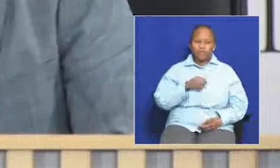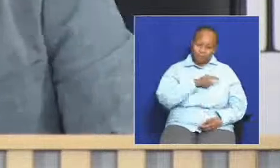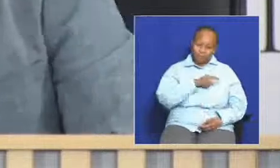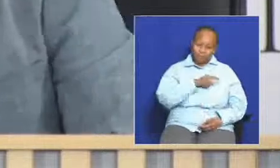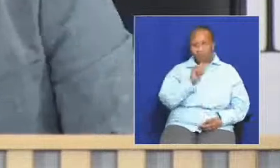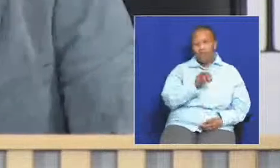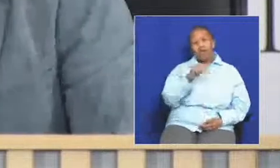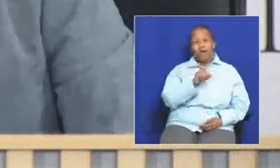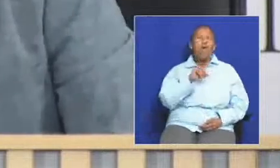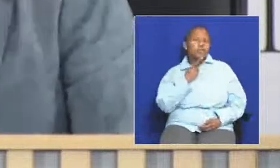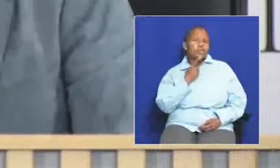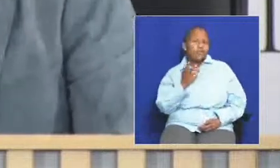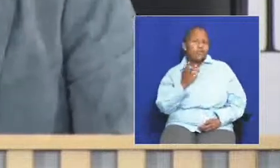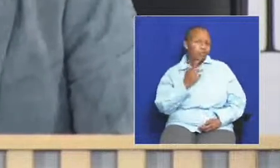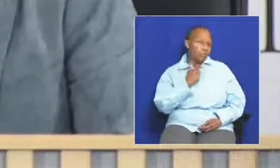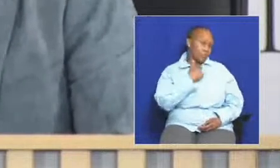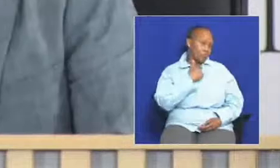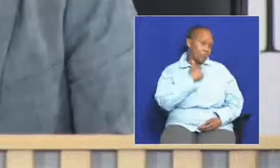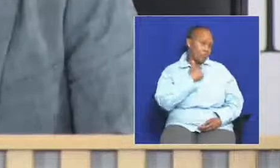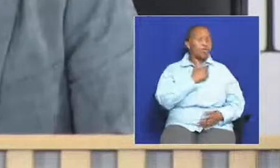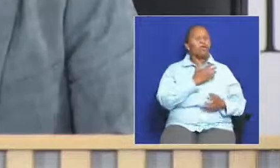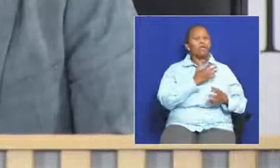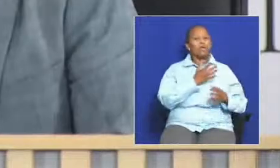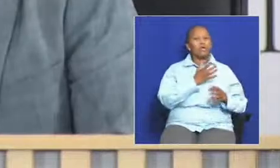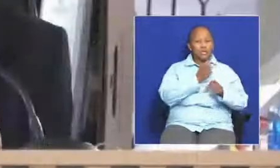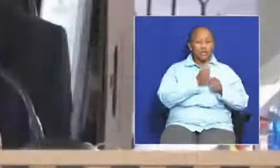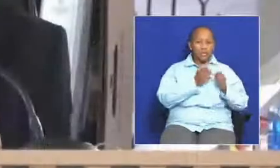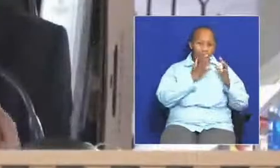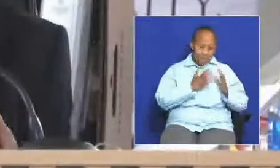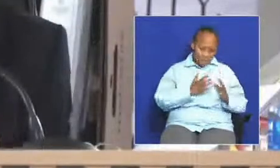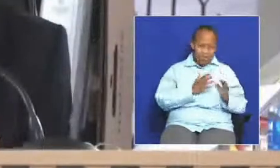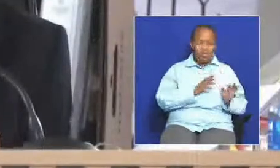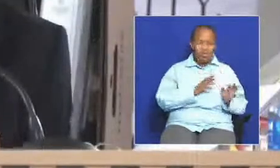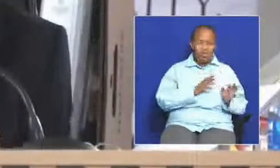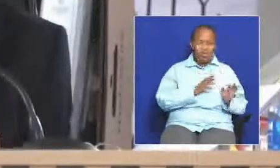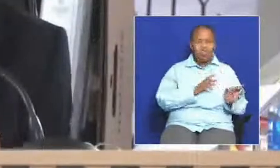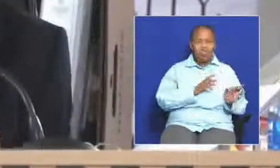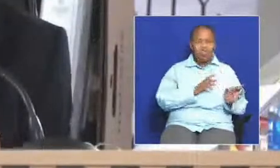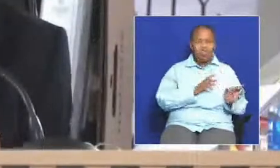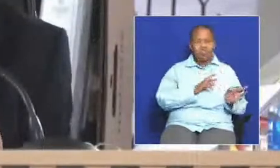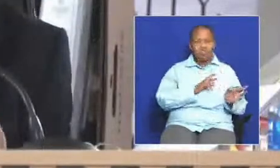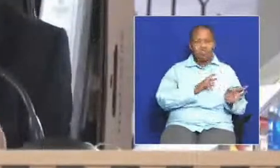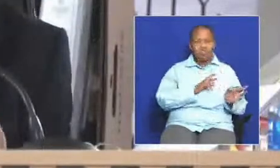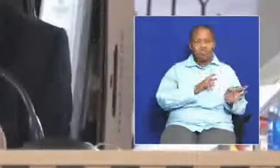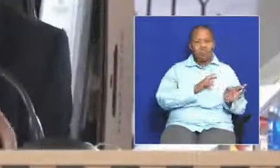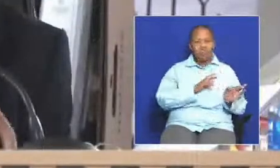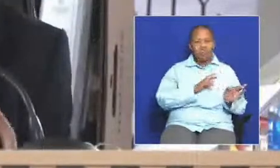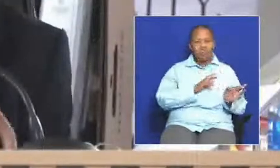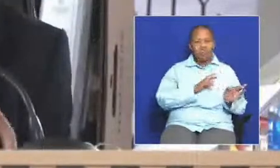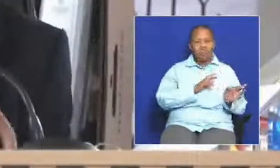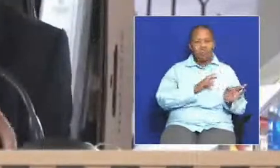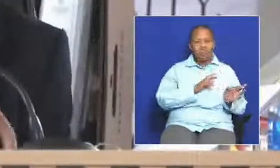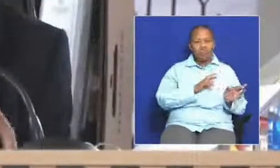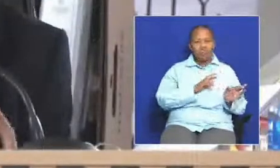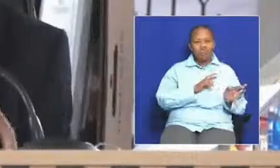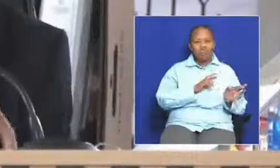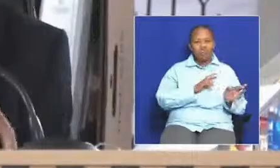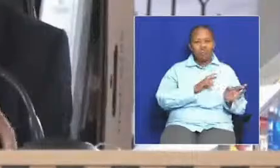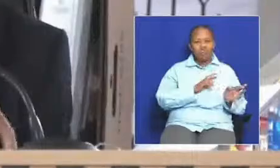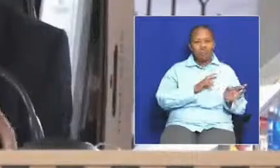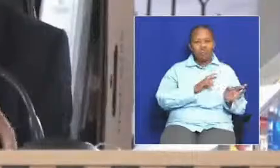paying? I'm checking the receipt. You remember we just looked at payer details, and you said you don't know